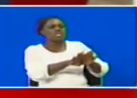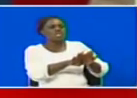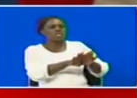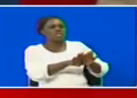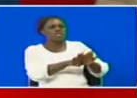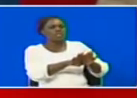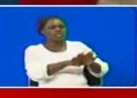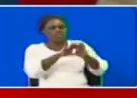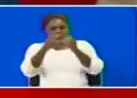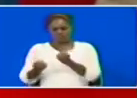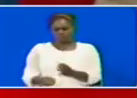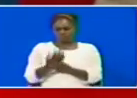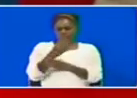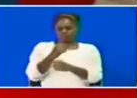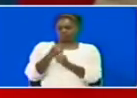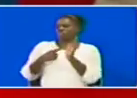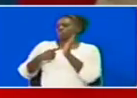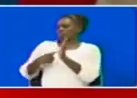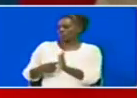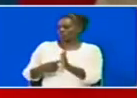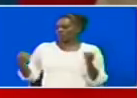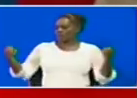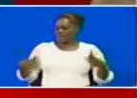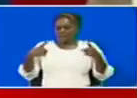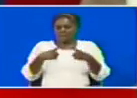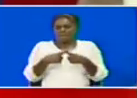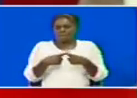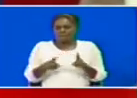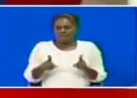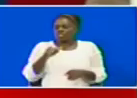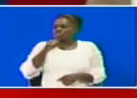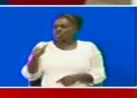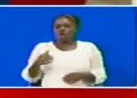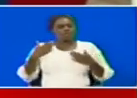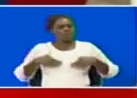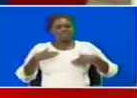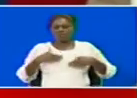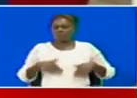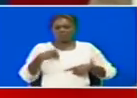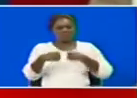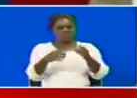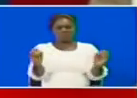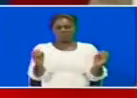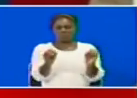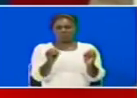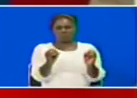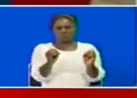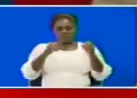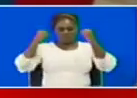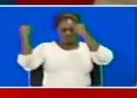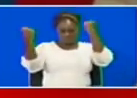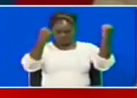The Establishment protected itself but not the citizens of our country their